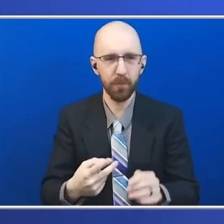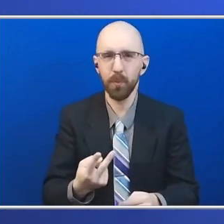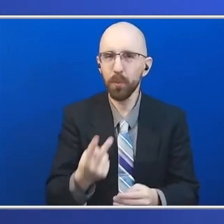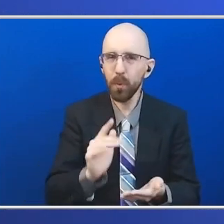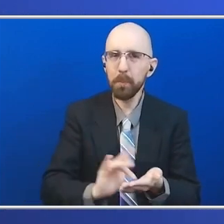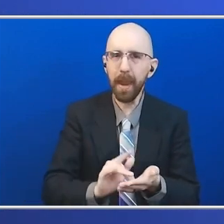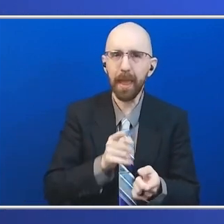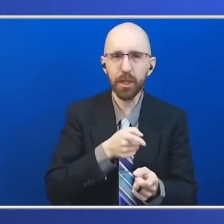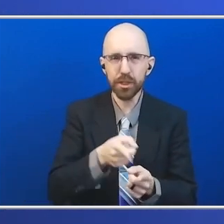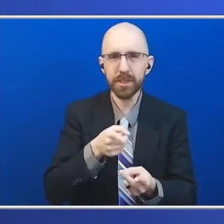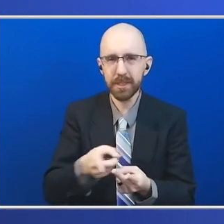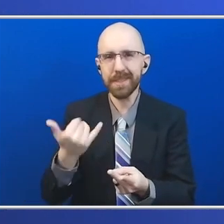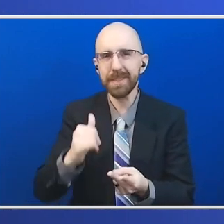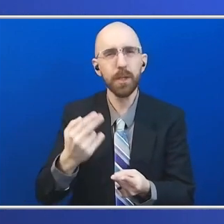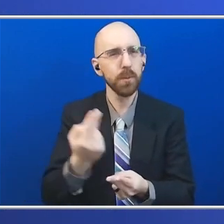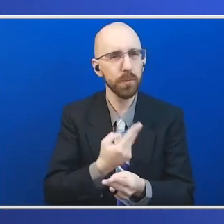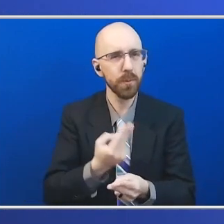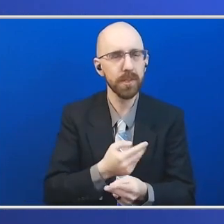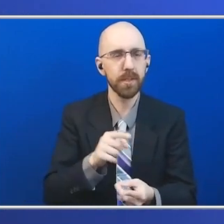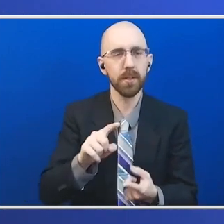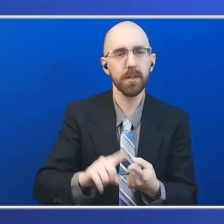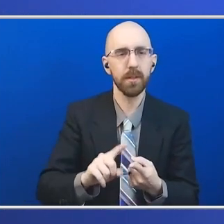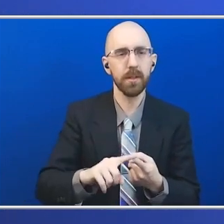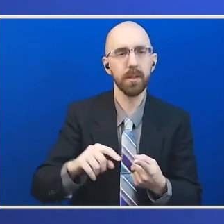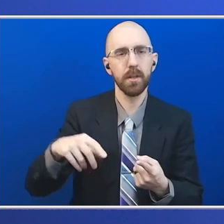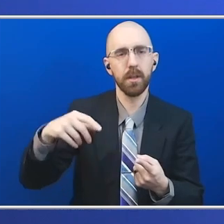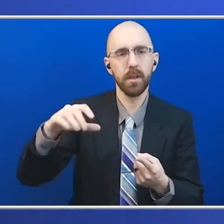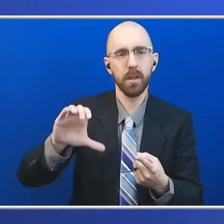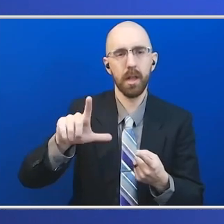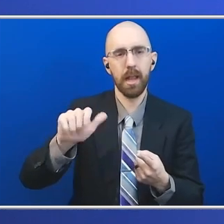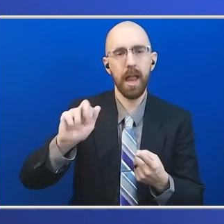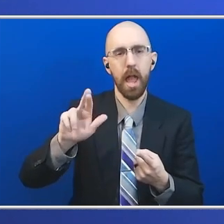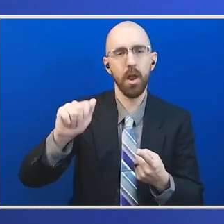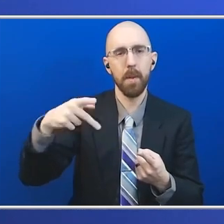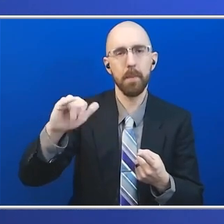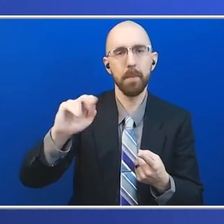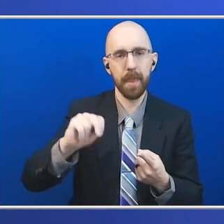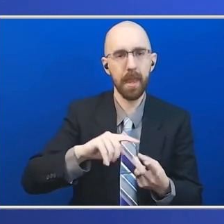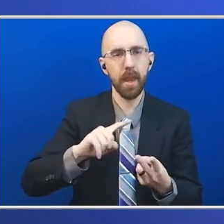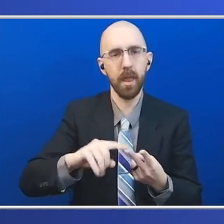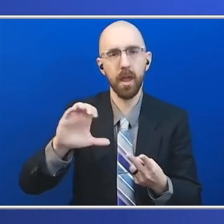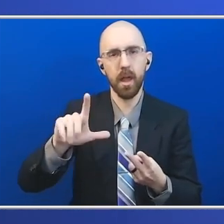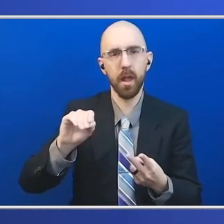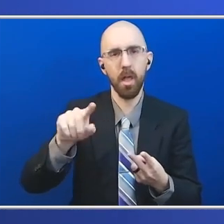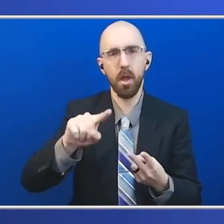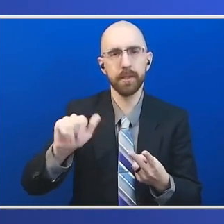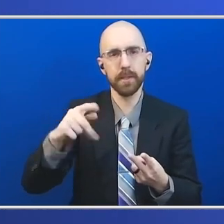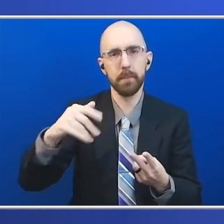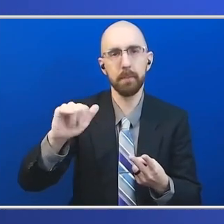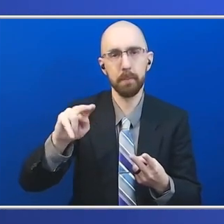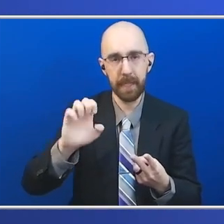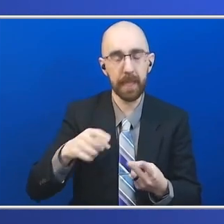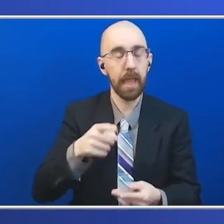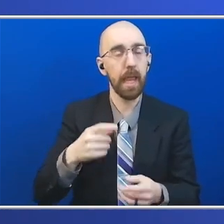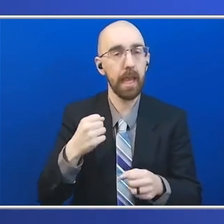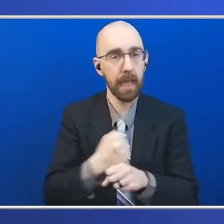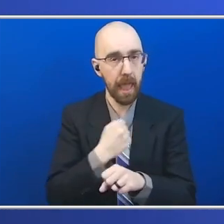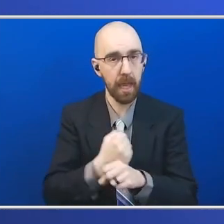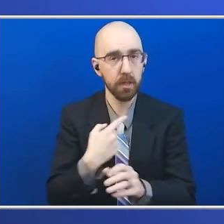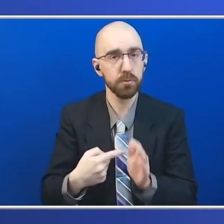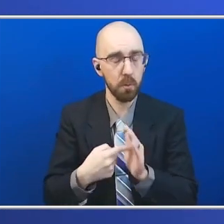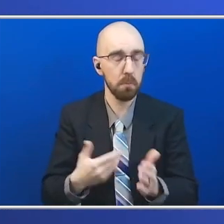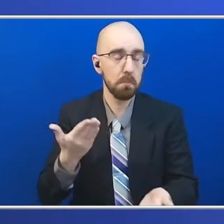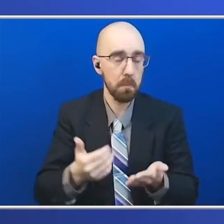some patients. One is called quetiapine and one is called clozapine. There is data that it may help and it may not